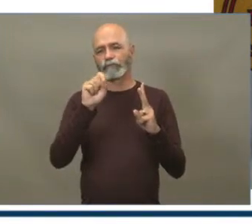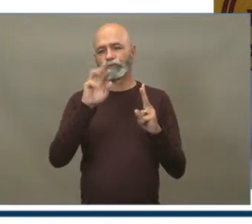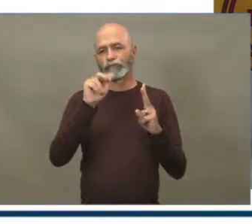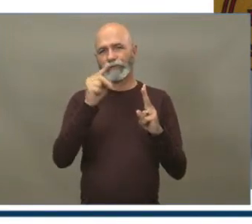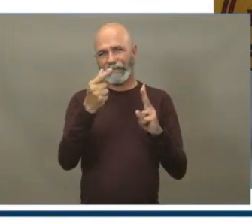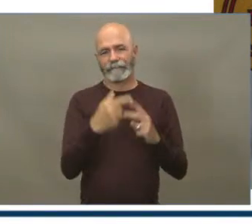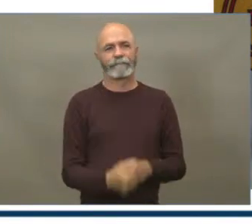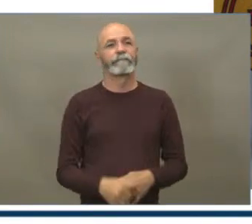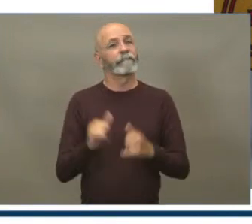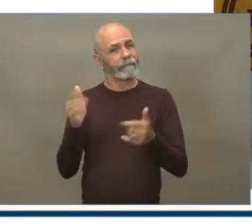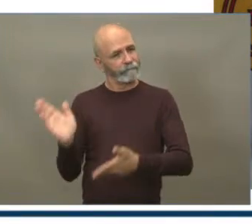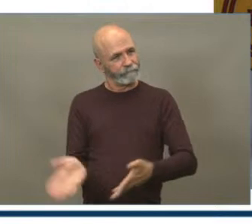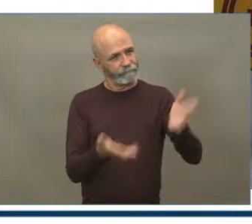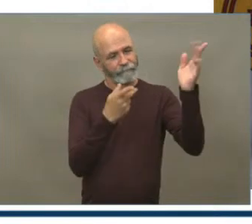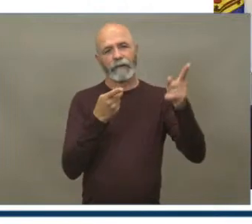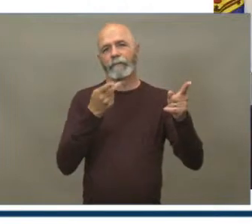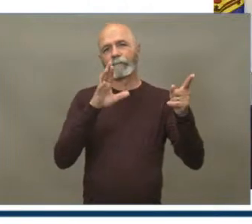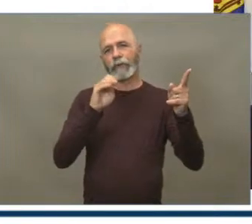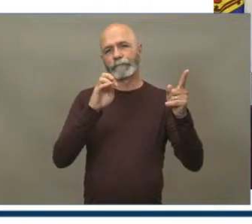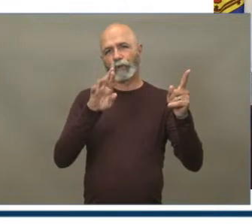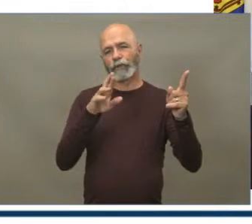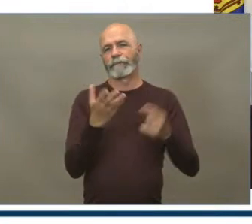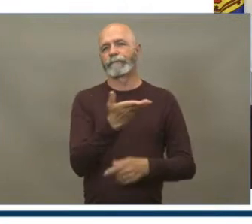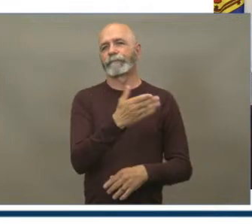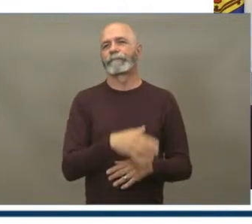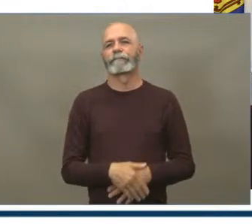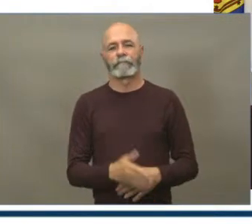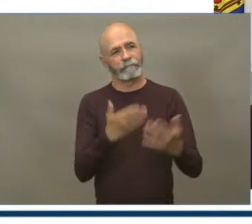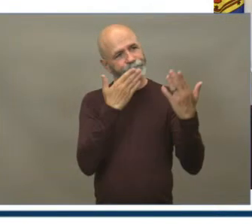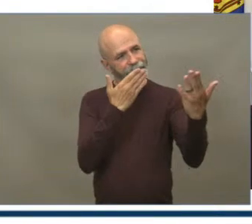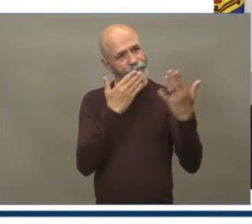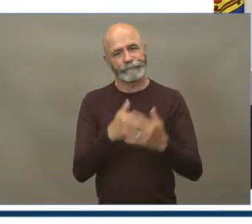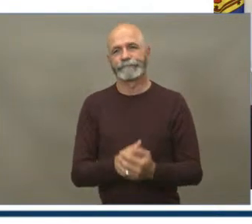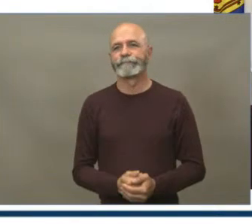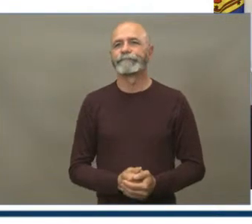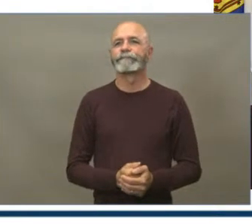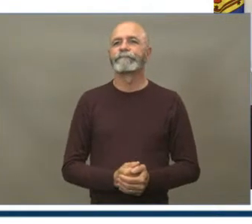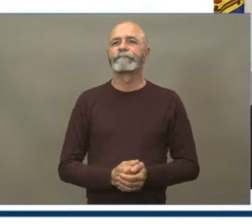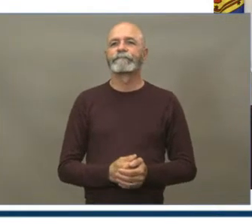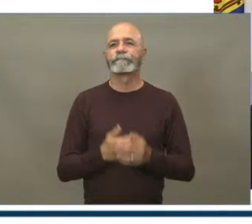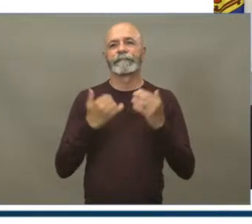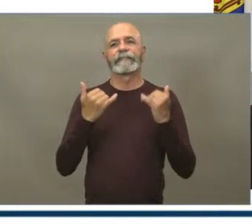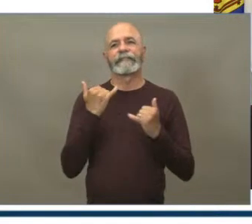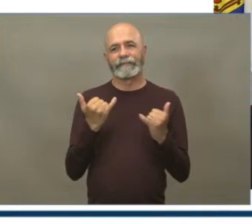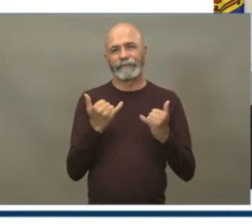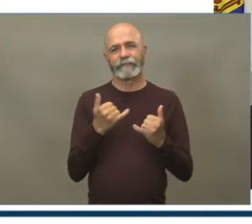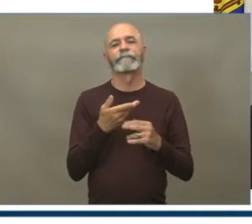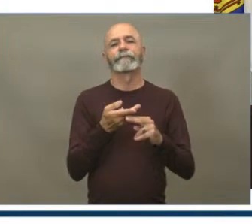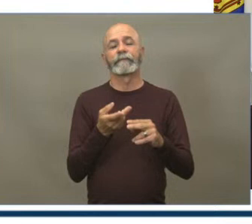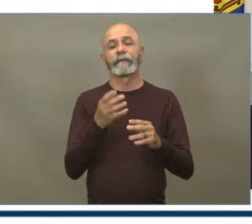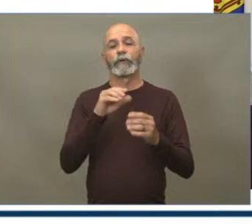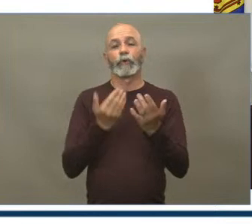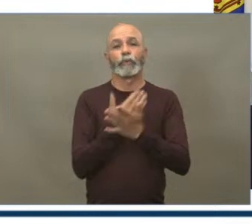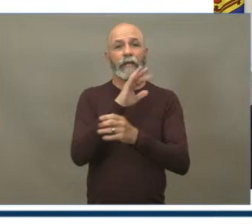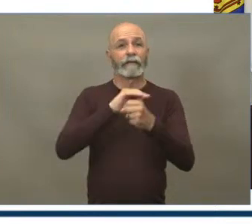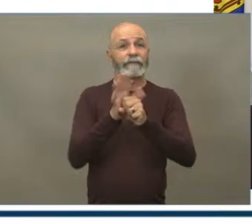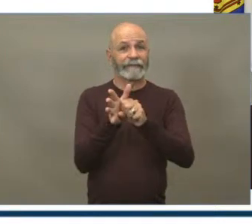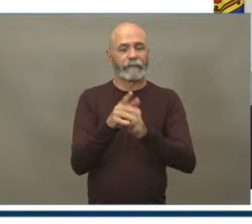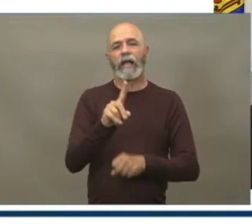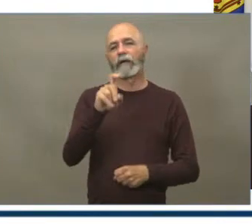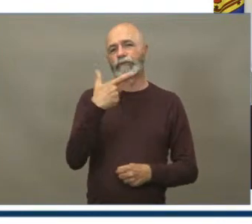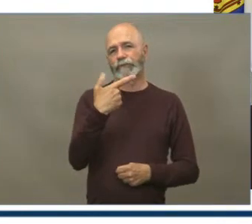Nova Scotia. Take it away, Premier. Thank you, Heather. So today we are reporting 121 cases today into the